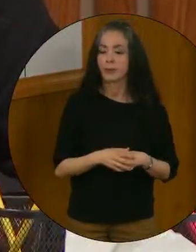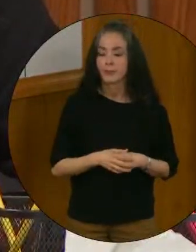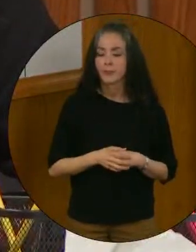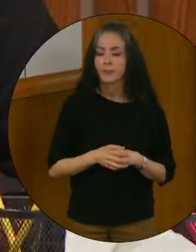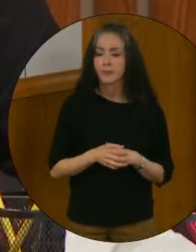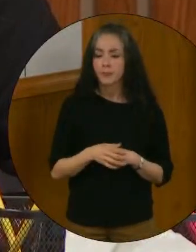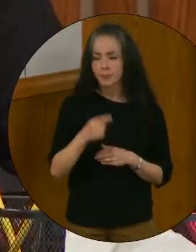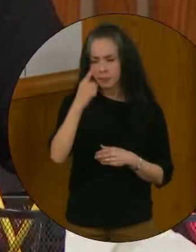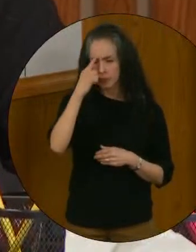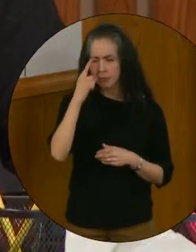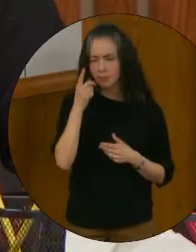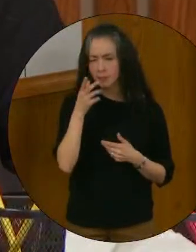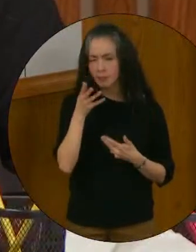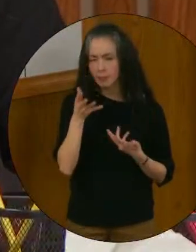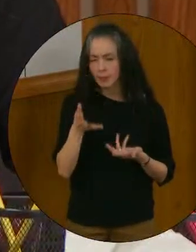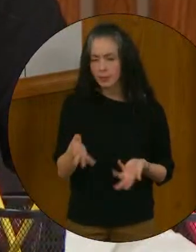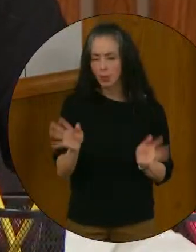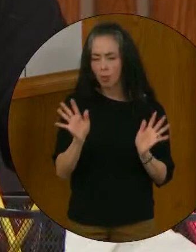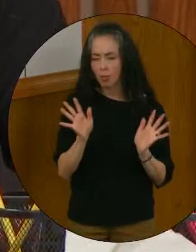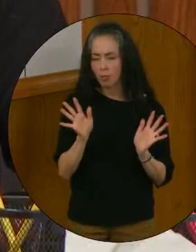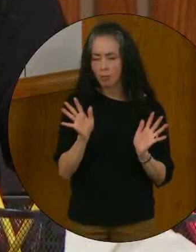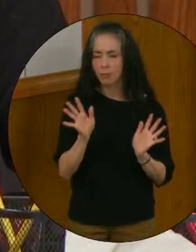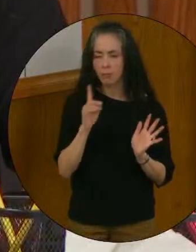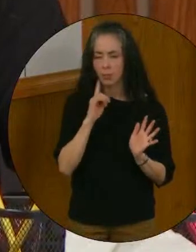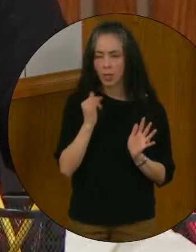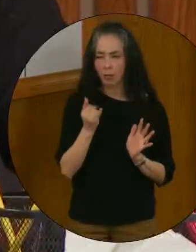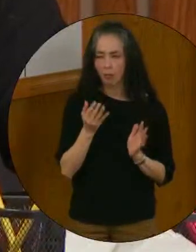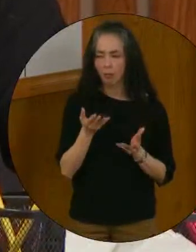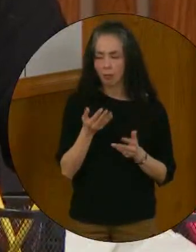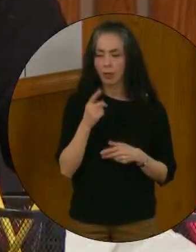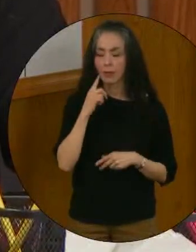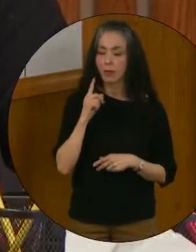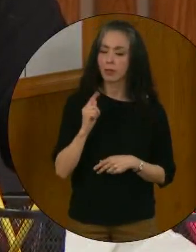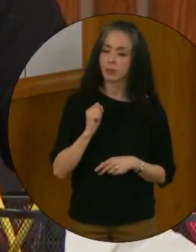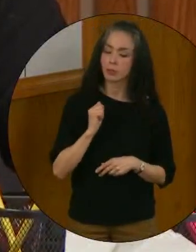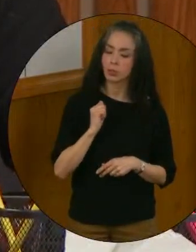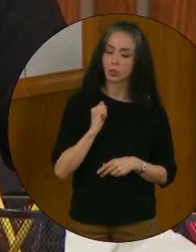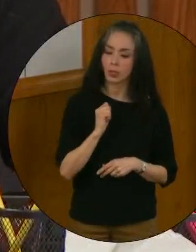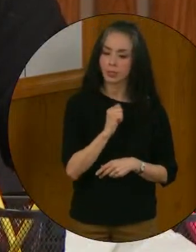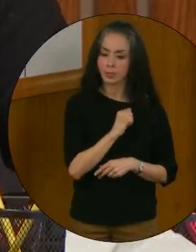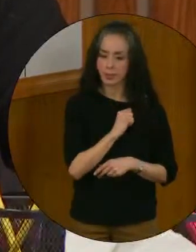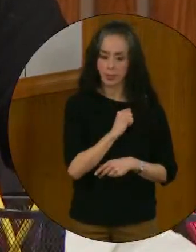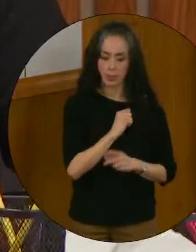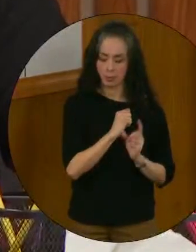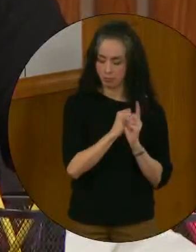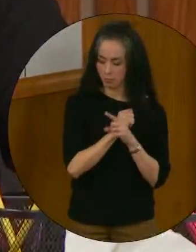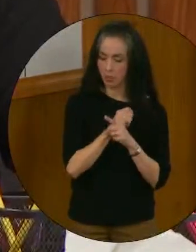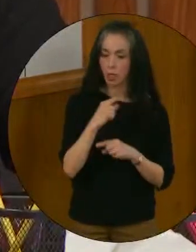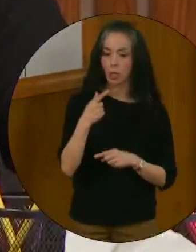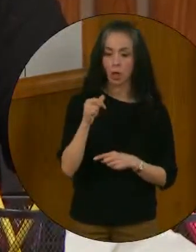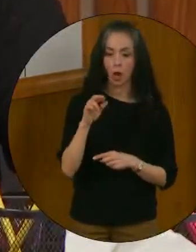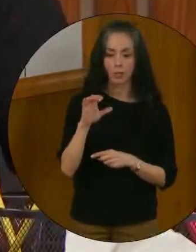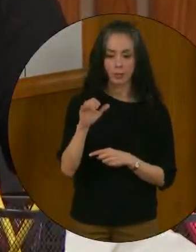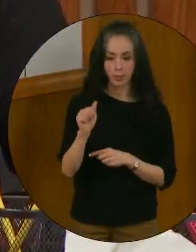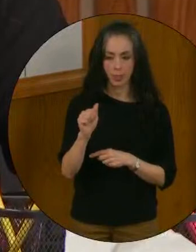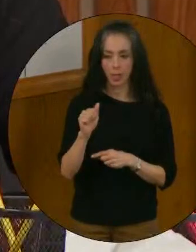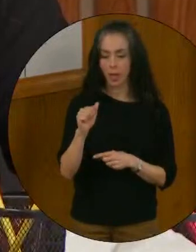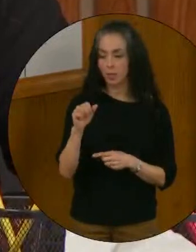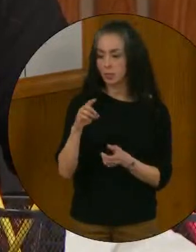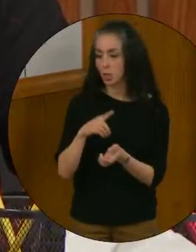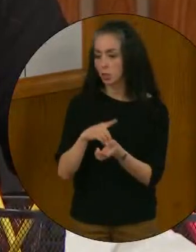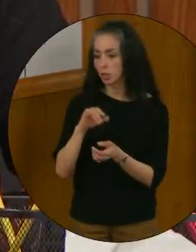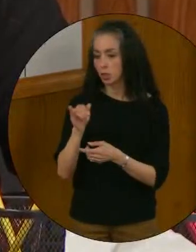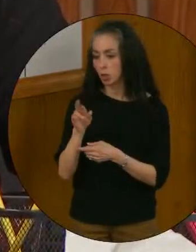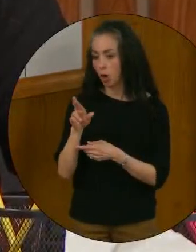I think that is all that I had for now, because I think that Trustee Garcia Morales and also Dr. Jar